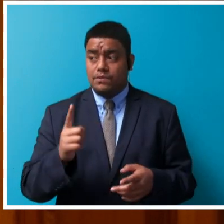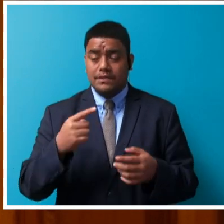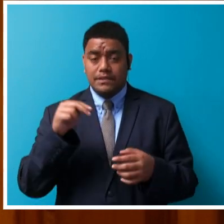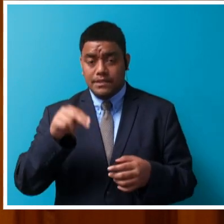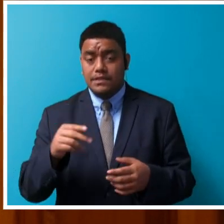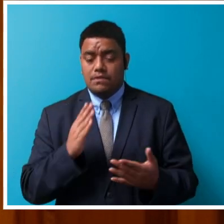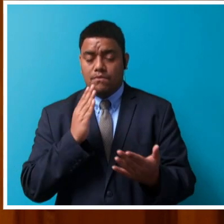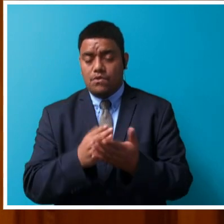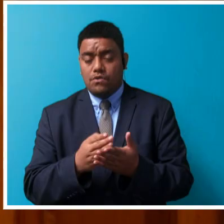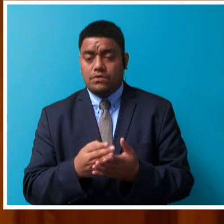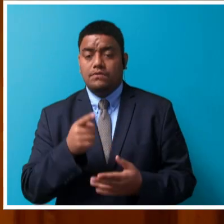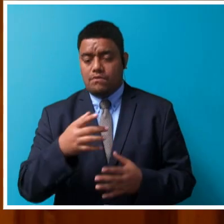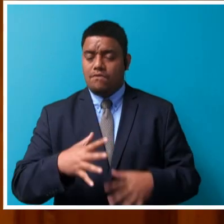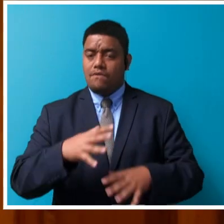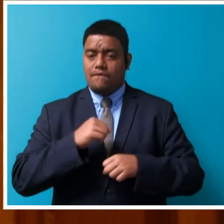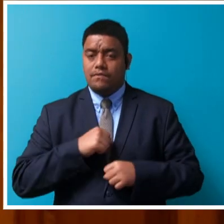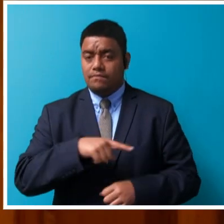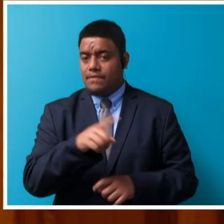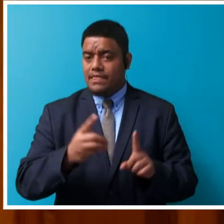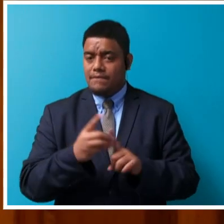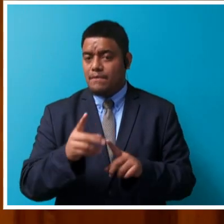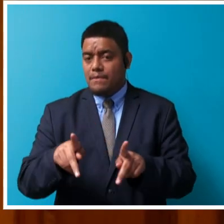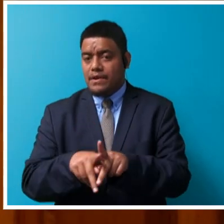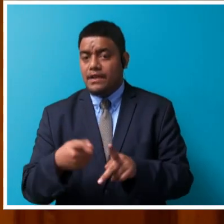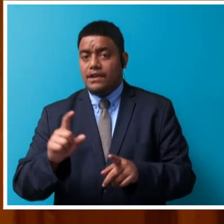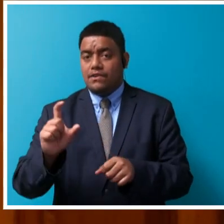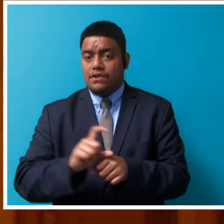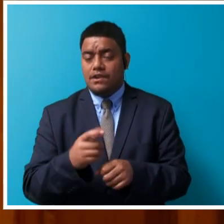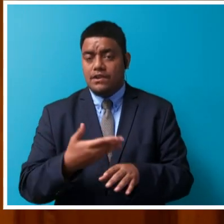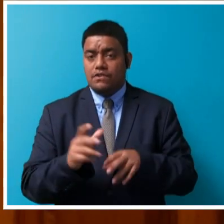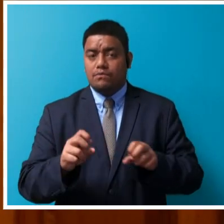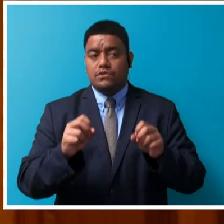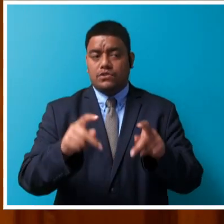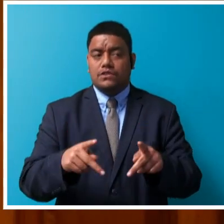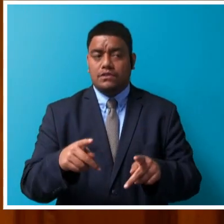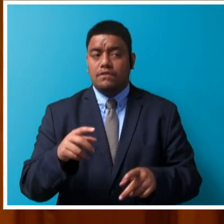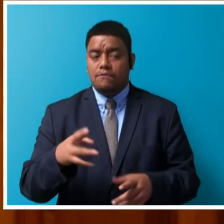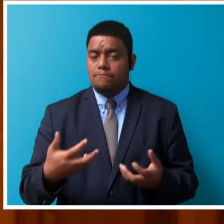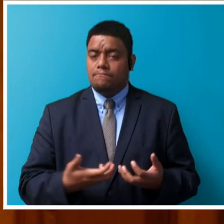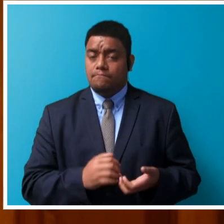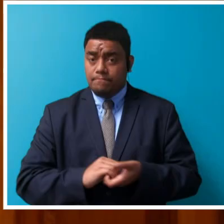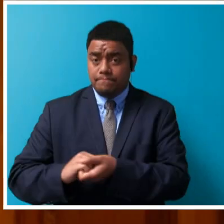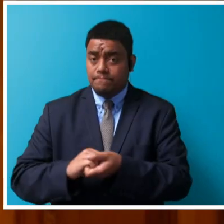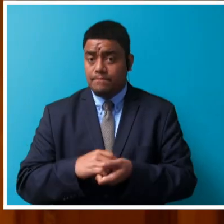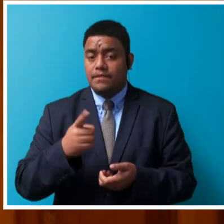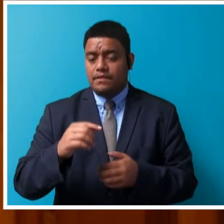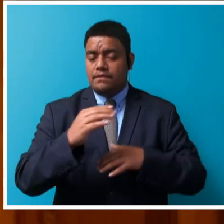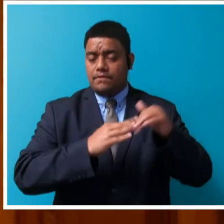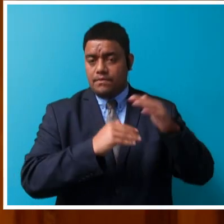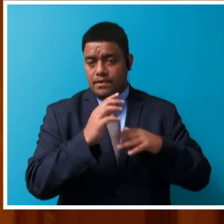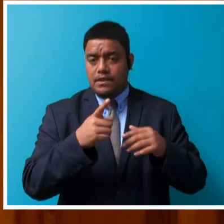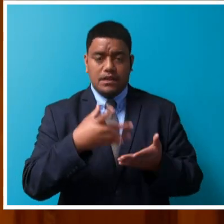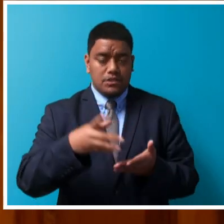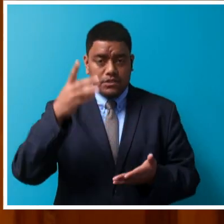approach has strengthened confidence amongst development partners and created new opportunities for cooperation in infrastructure, in